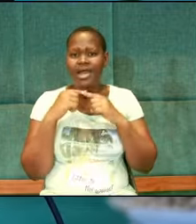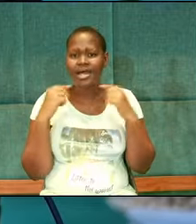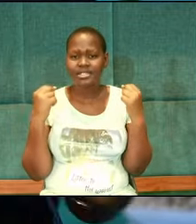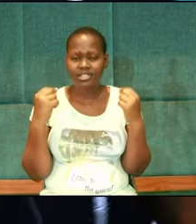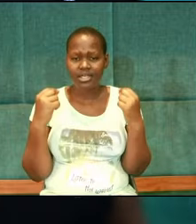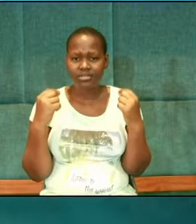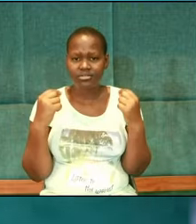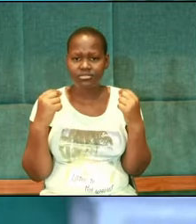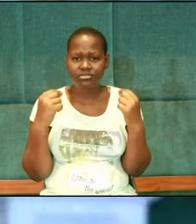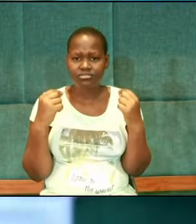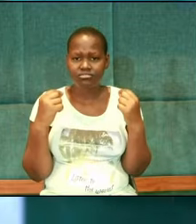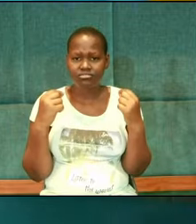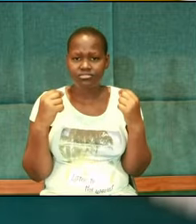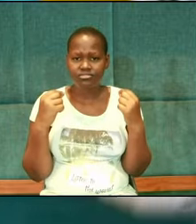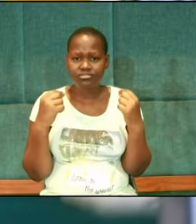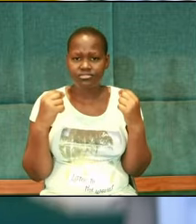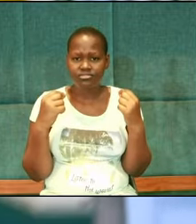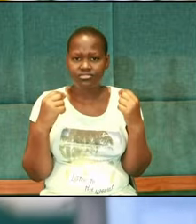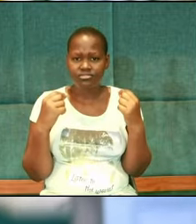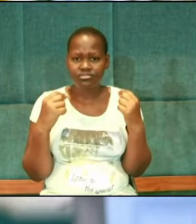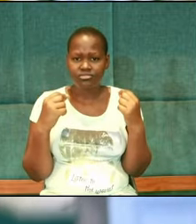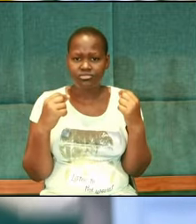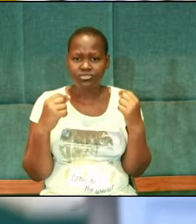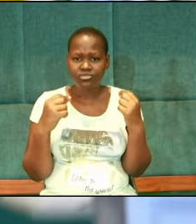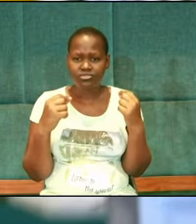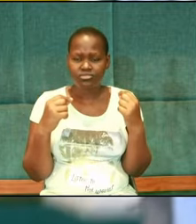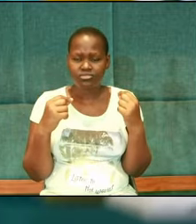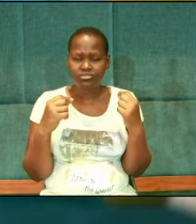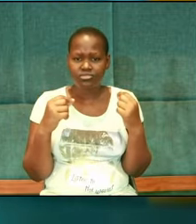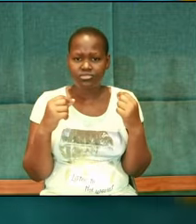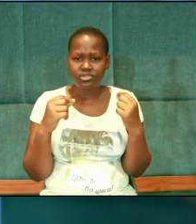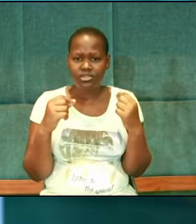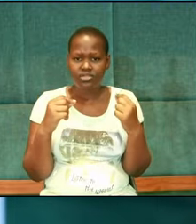means no GC president. No man.